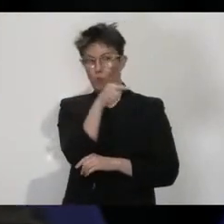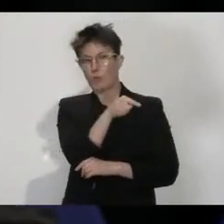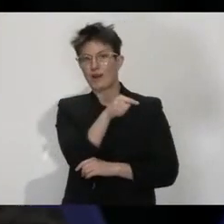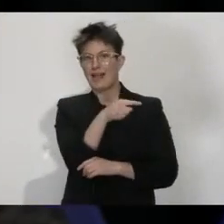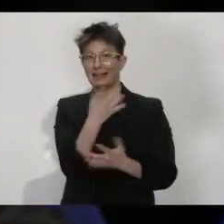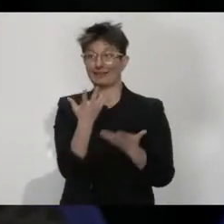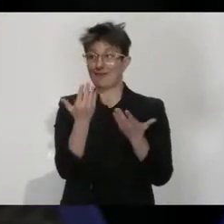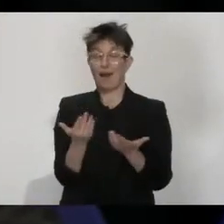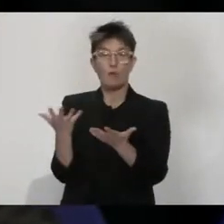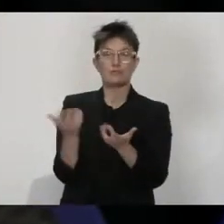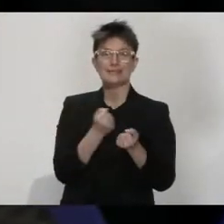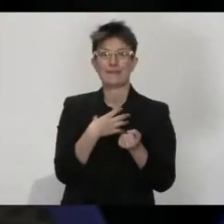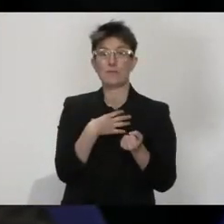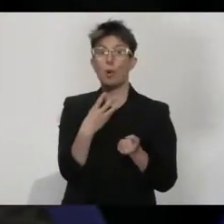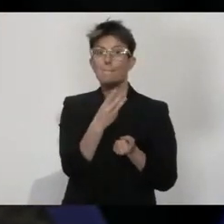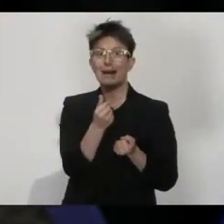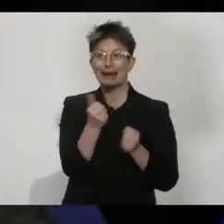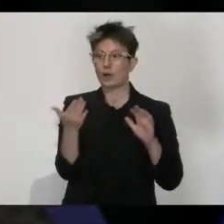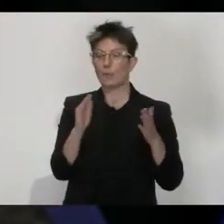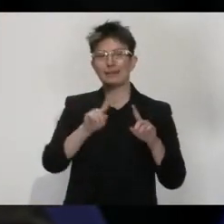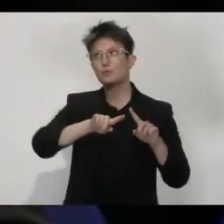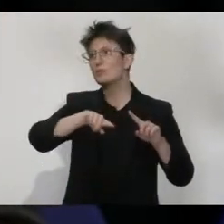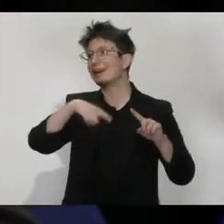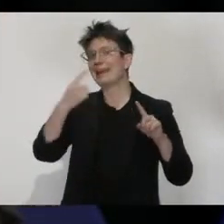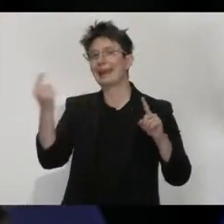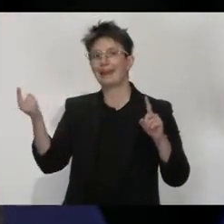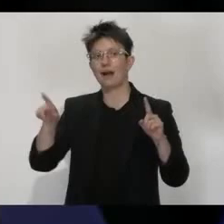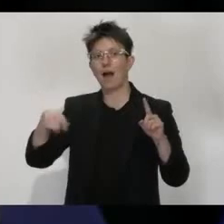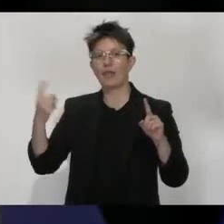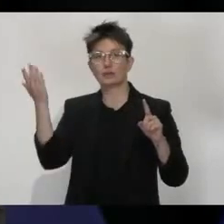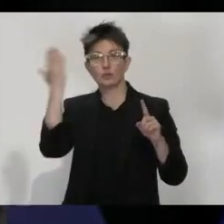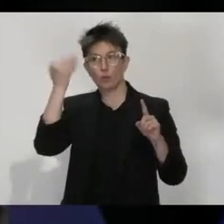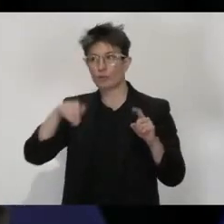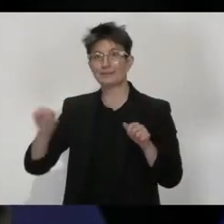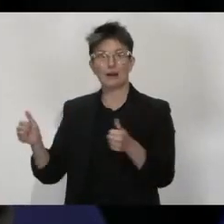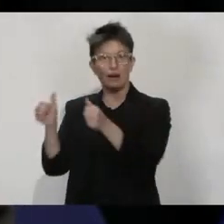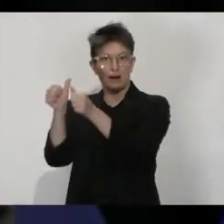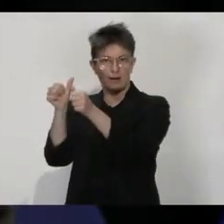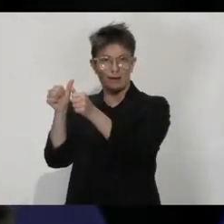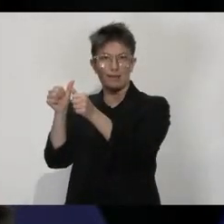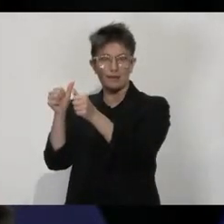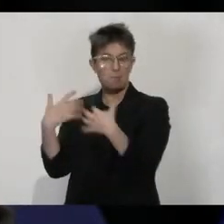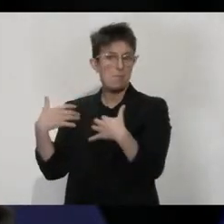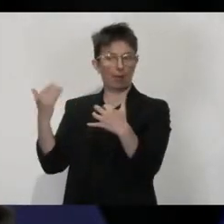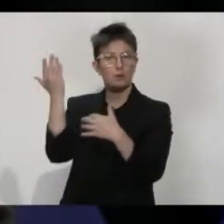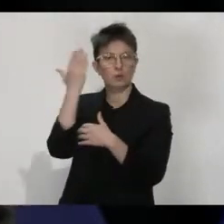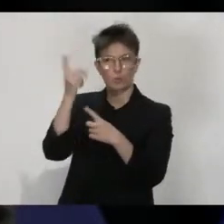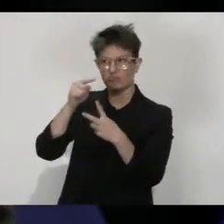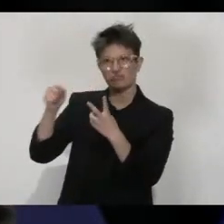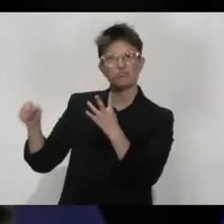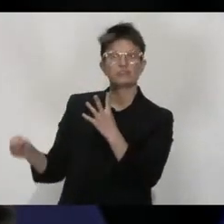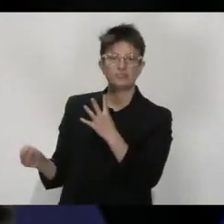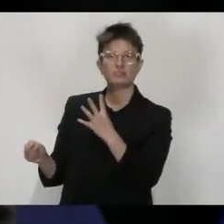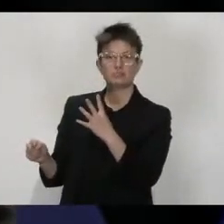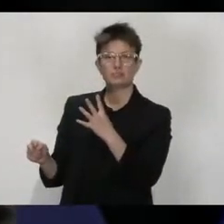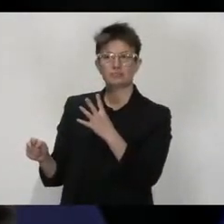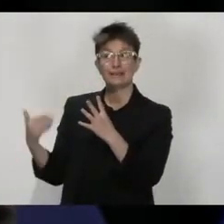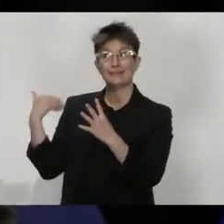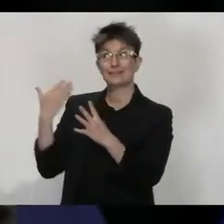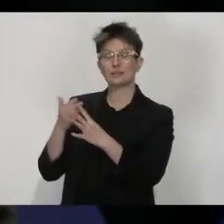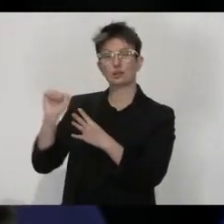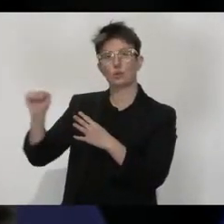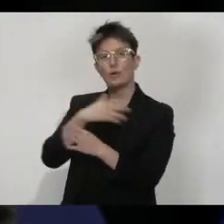right? When you look at the number of schools in Taranaki, if you spend $110 million on schools in Taranaki, public schools in Taranaki since the government started, that would suggest